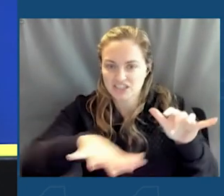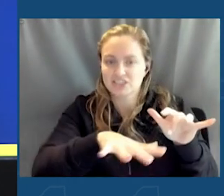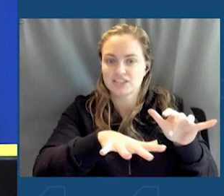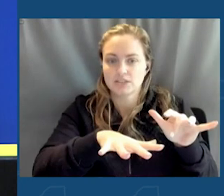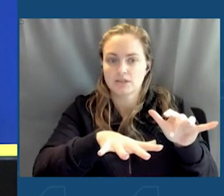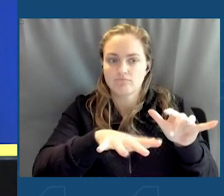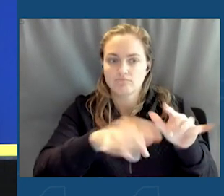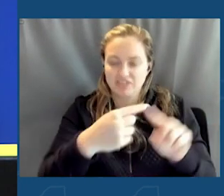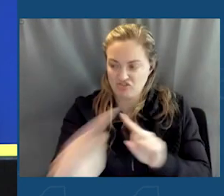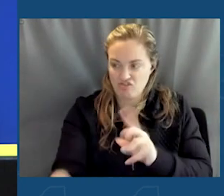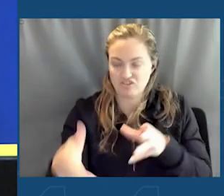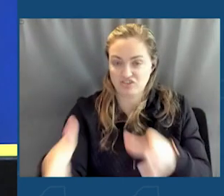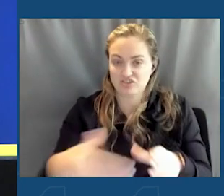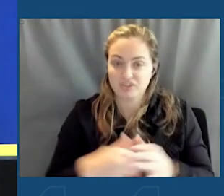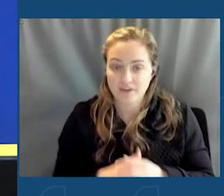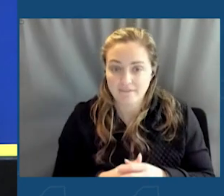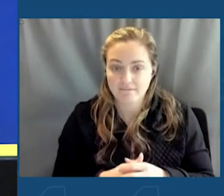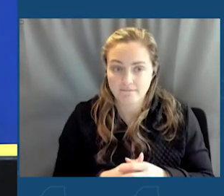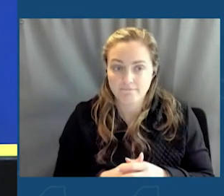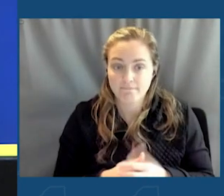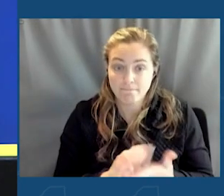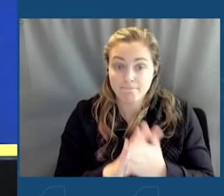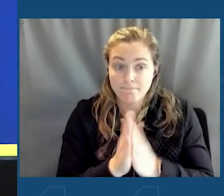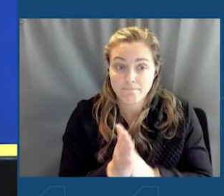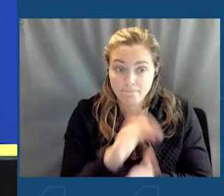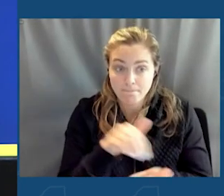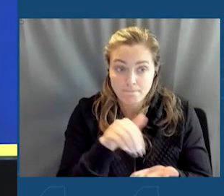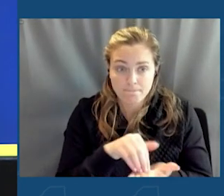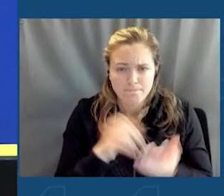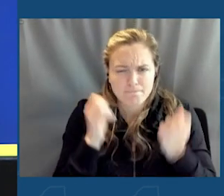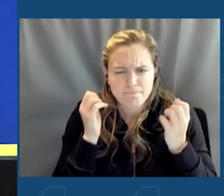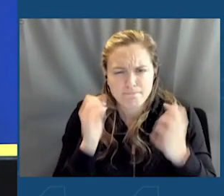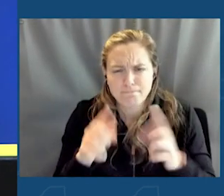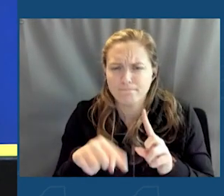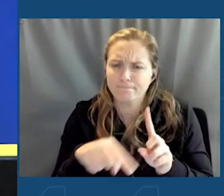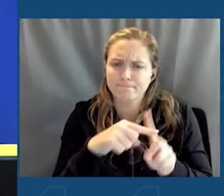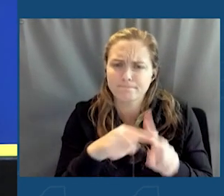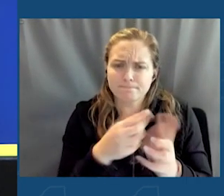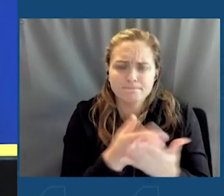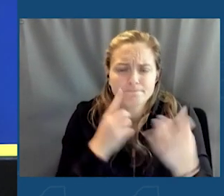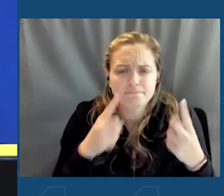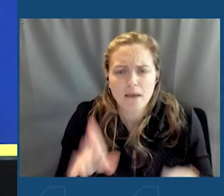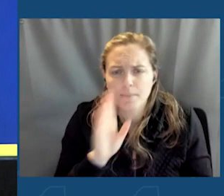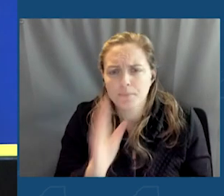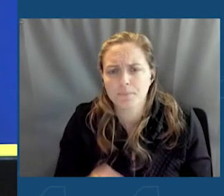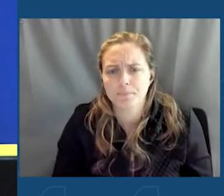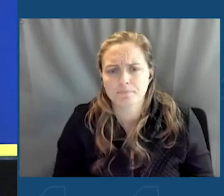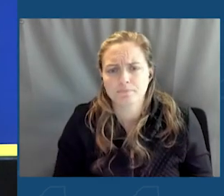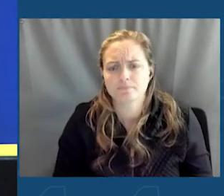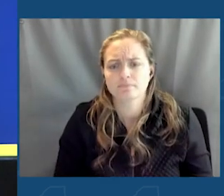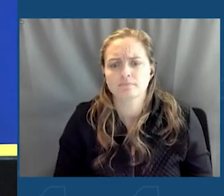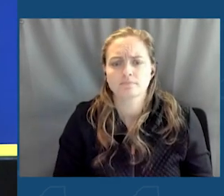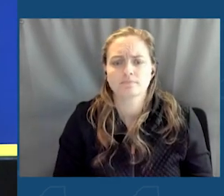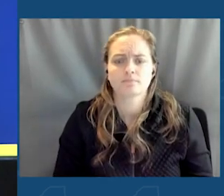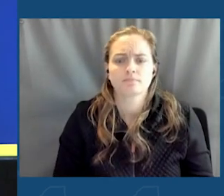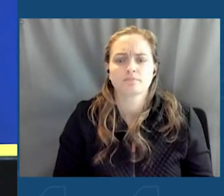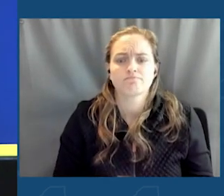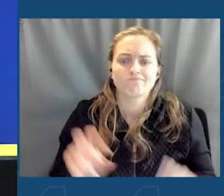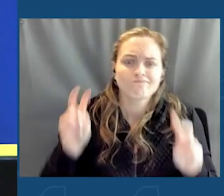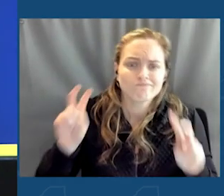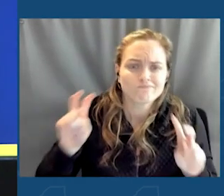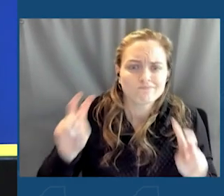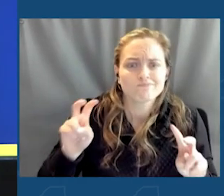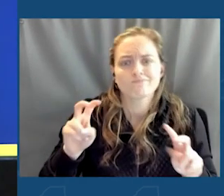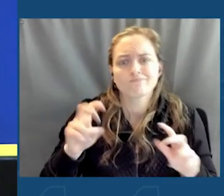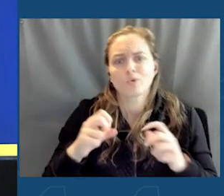street into a center where a lot of positive things will happen for young people as they look forward to a constructive